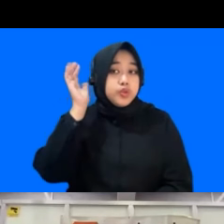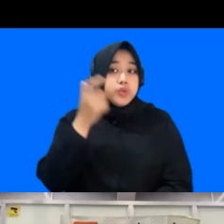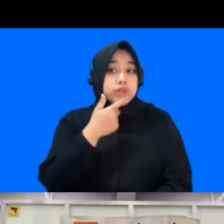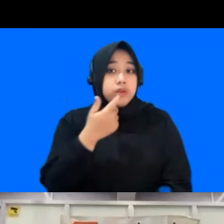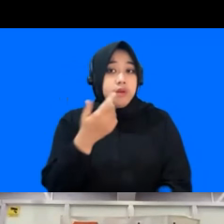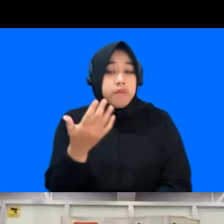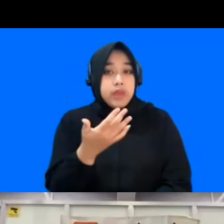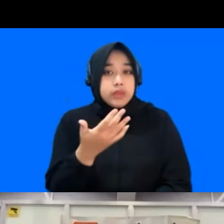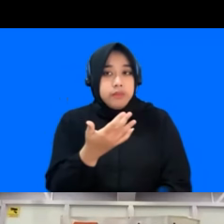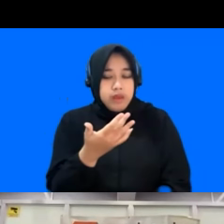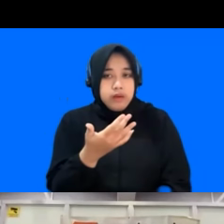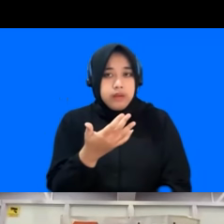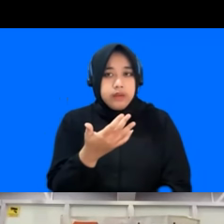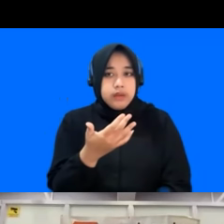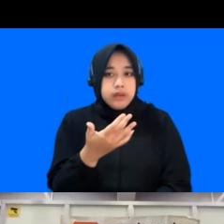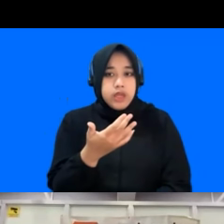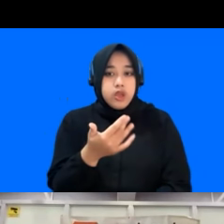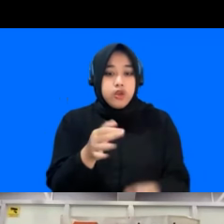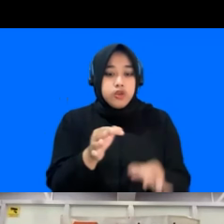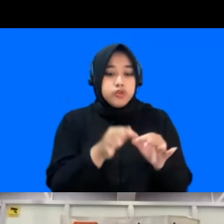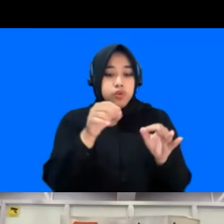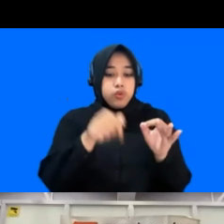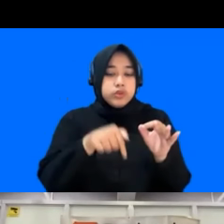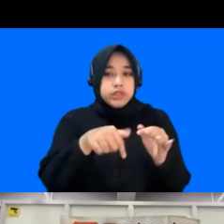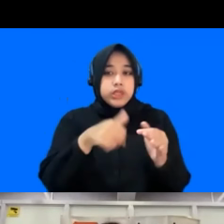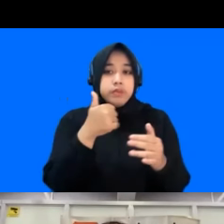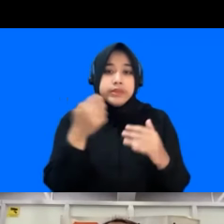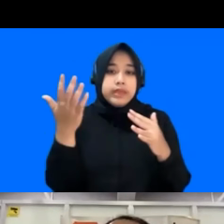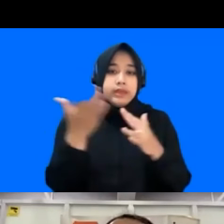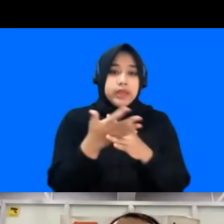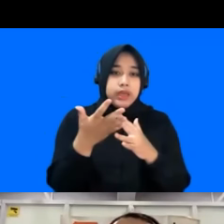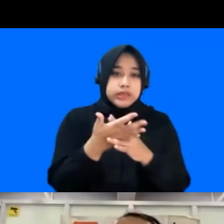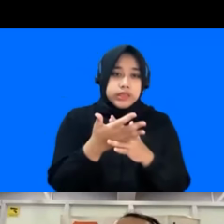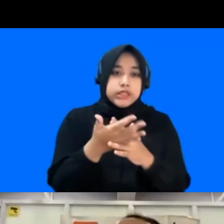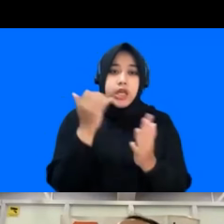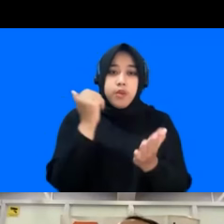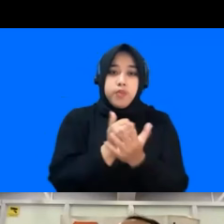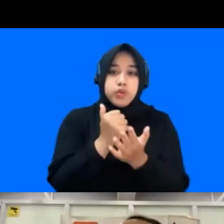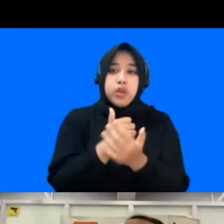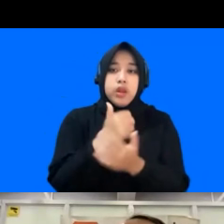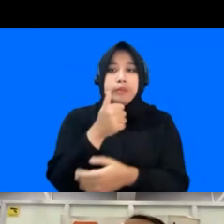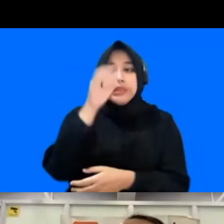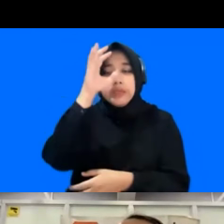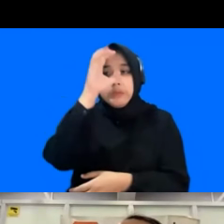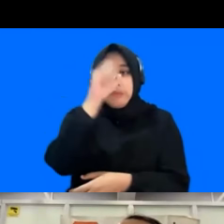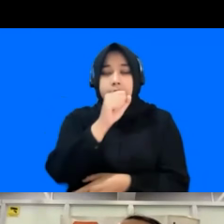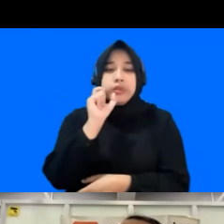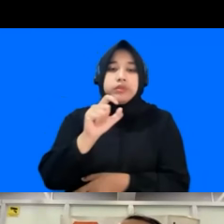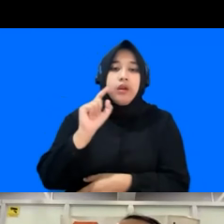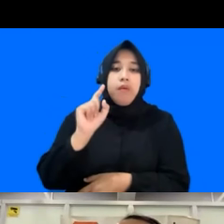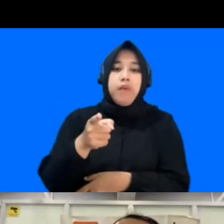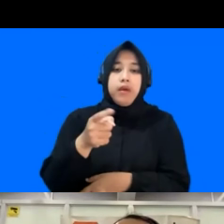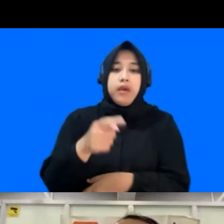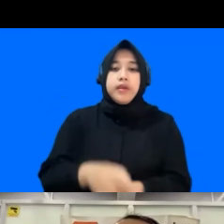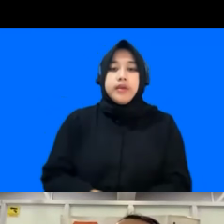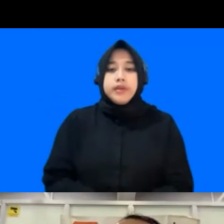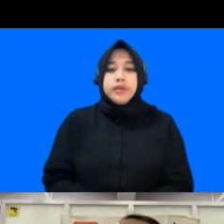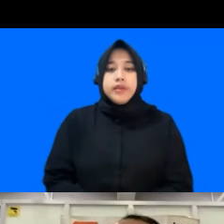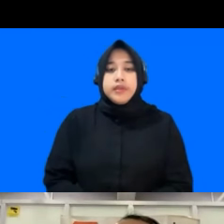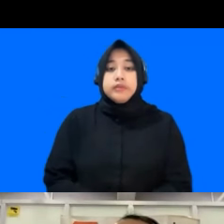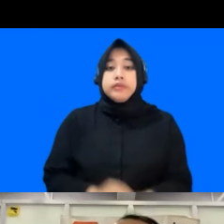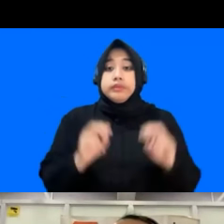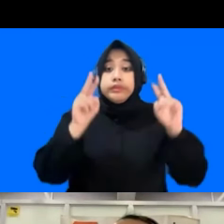and assistive technology works. In the sense of this, this came out from Tech for Good this year.